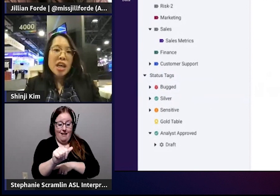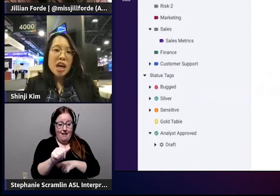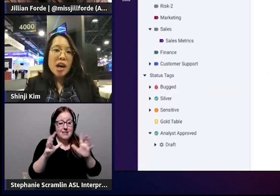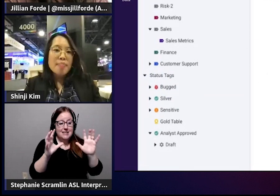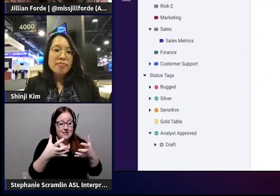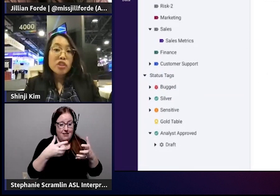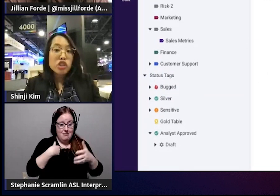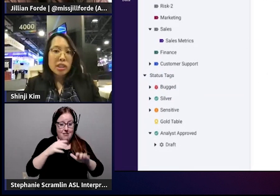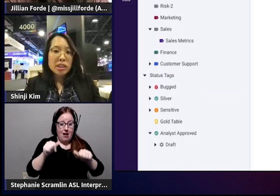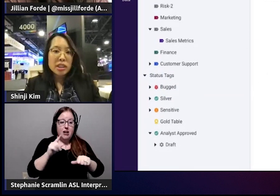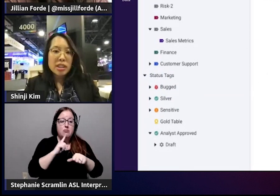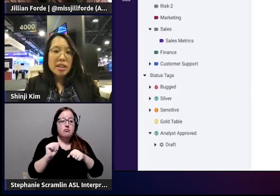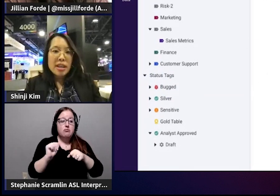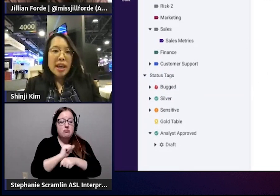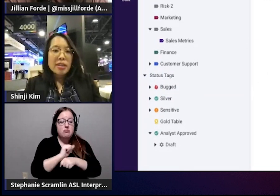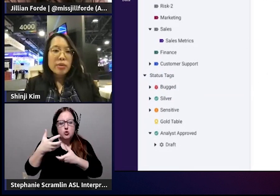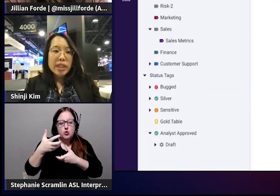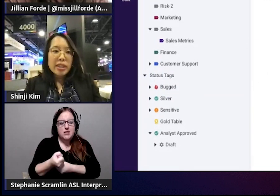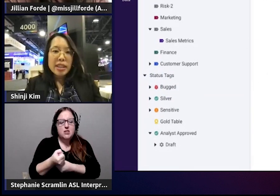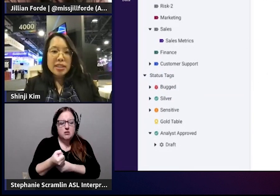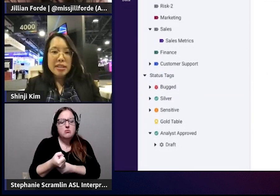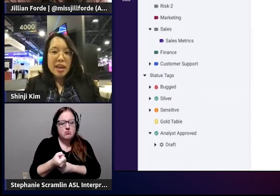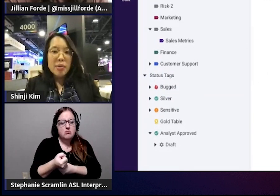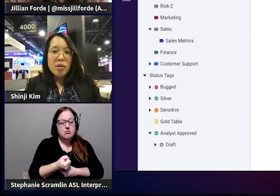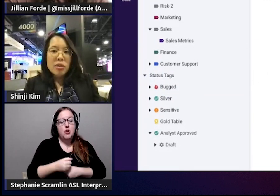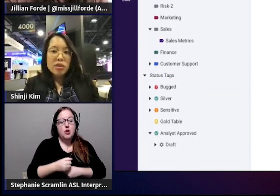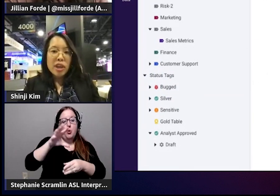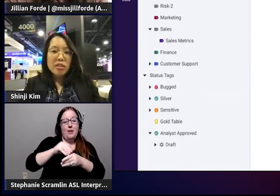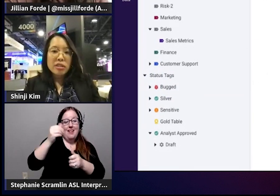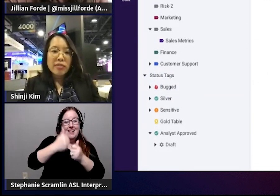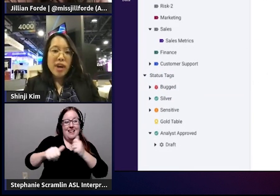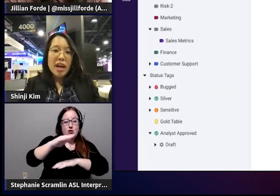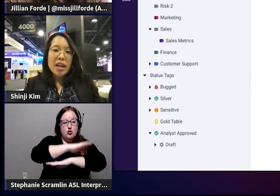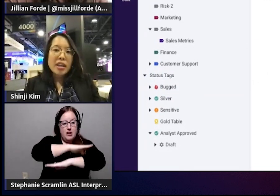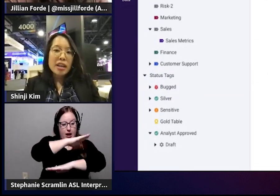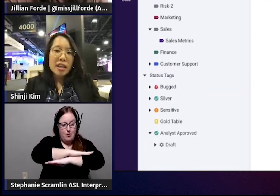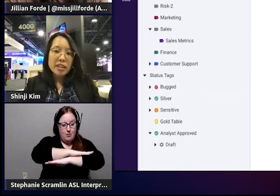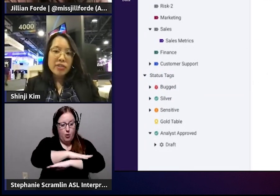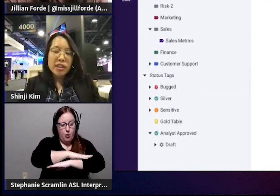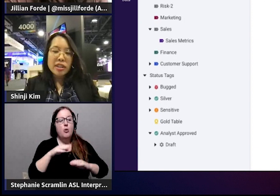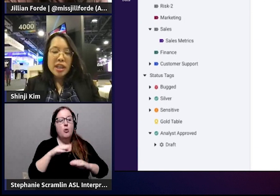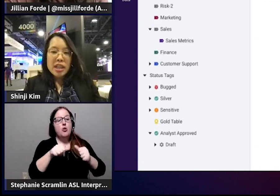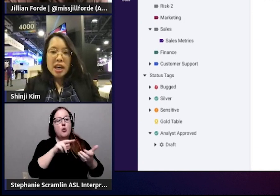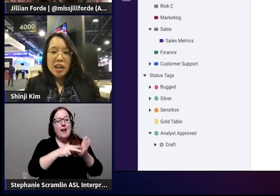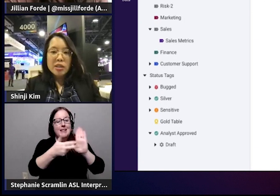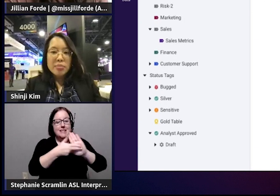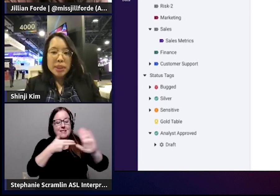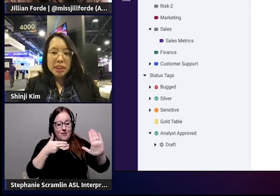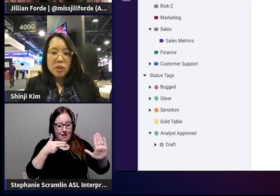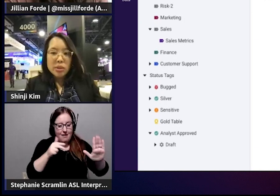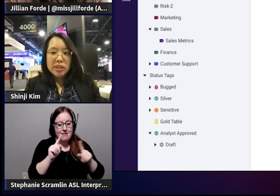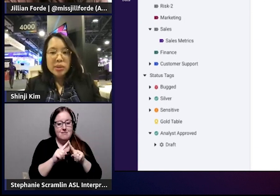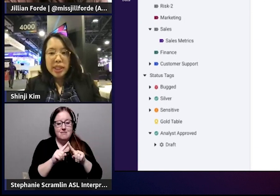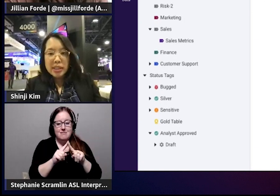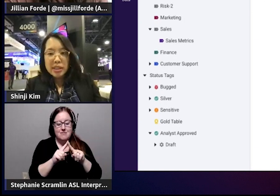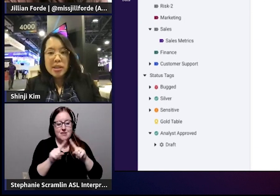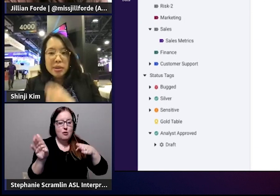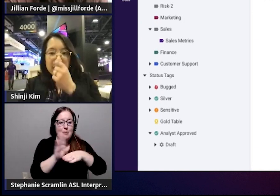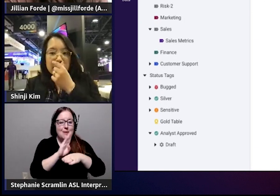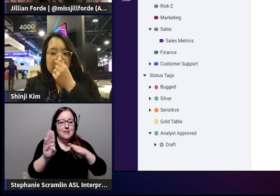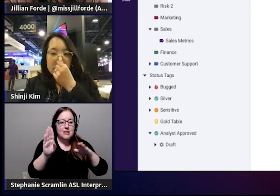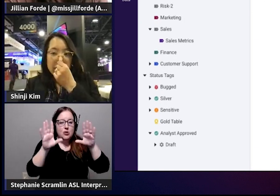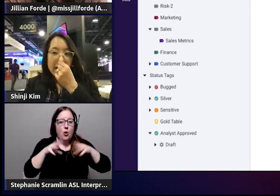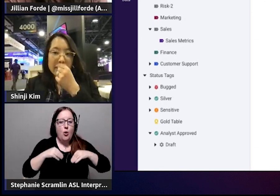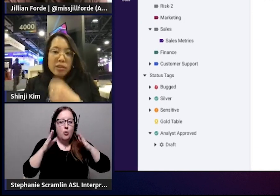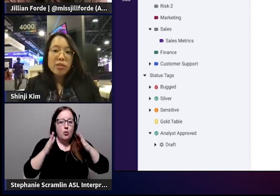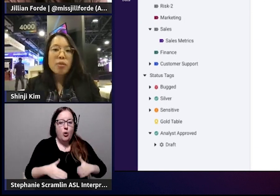actually trust. And within each table, you get to define different business owners or technical